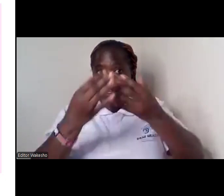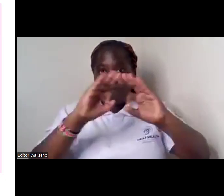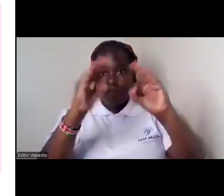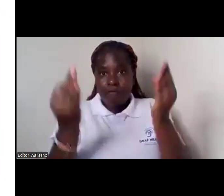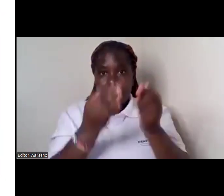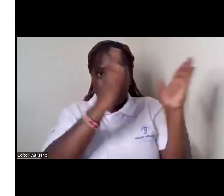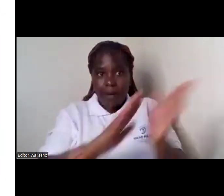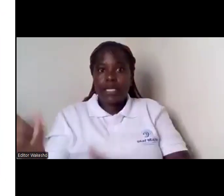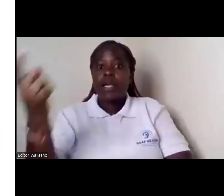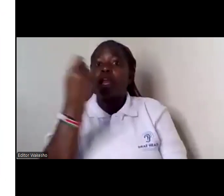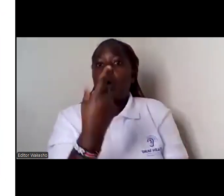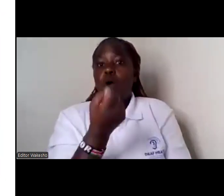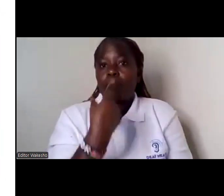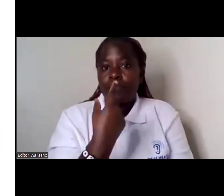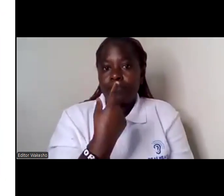contraceptive